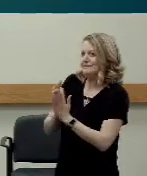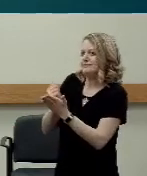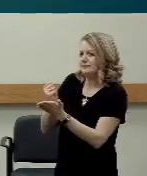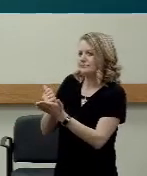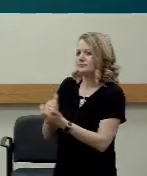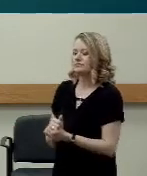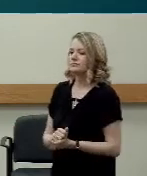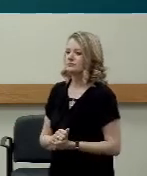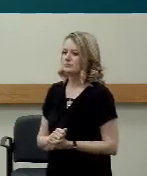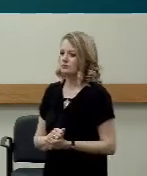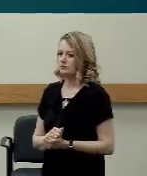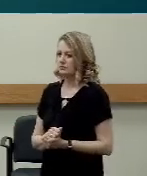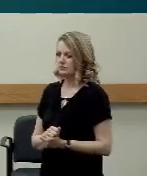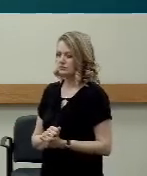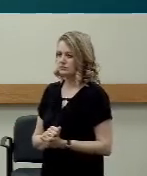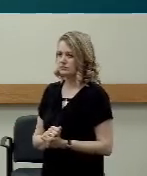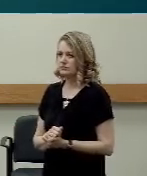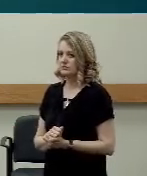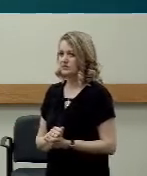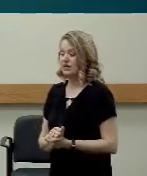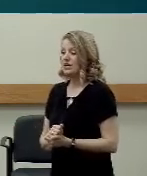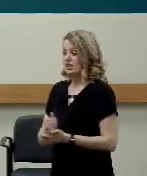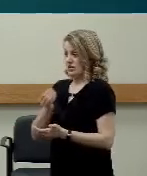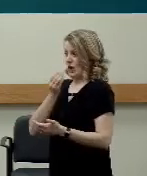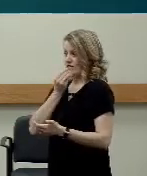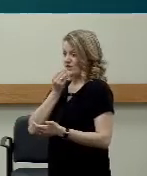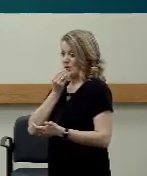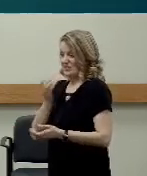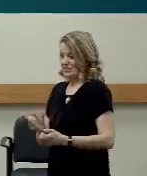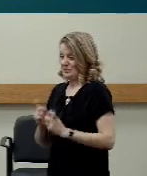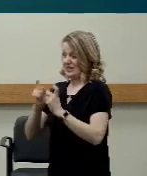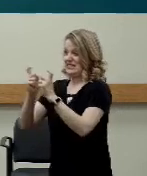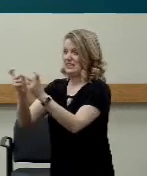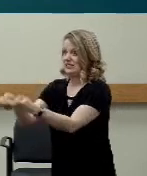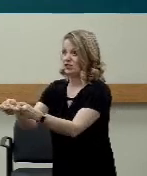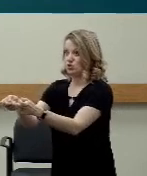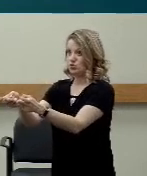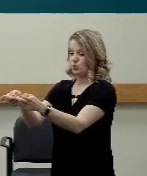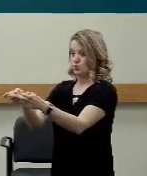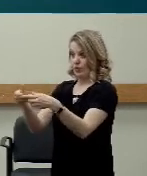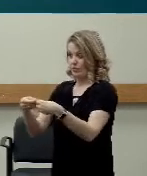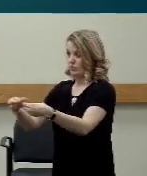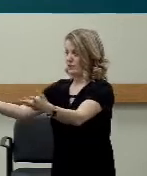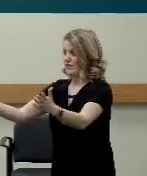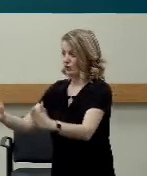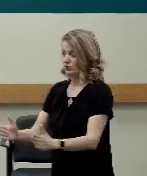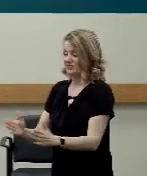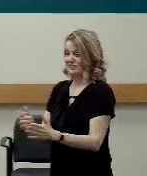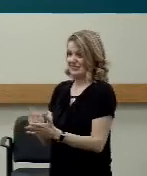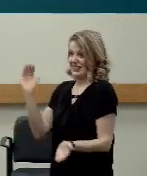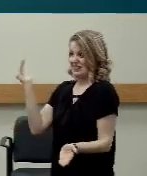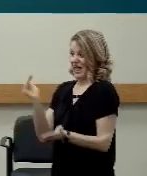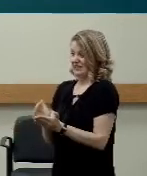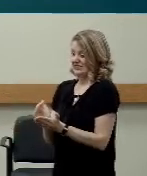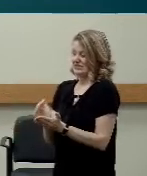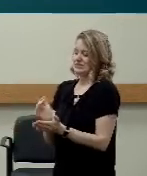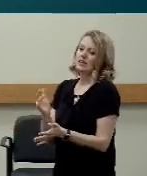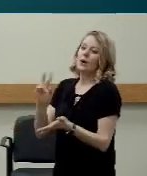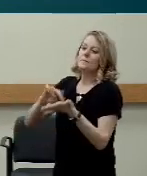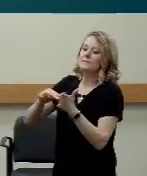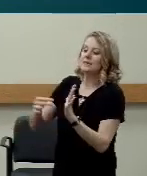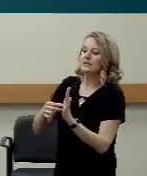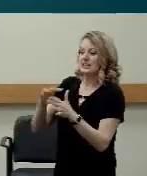The food supply to the local nonprofit distributors is at risk of decreasing. The various meatpacking